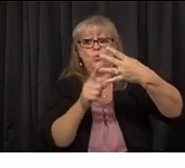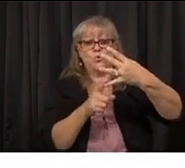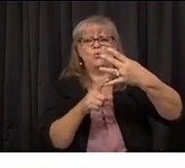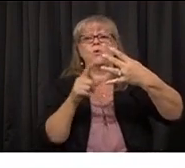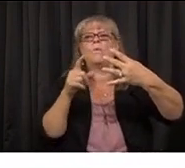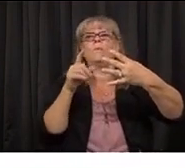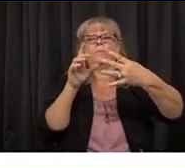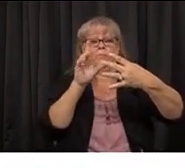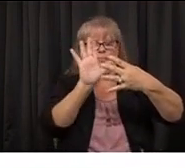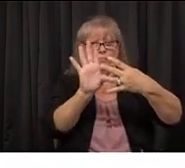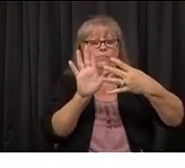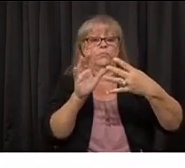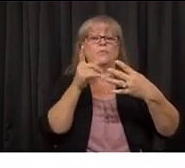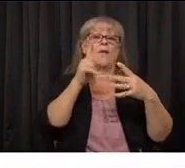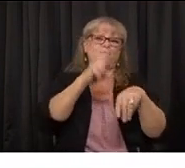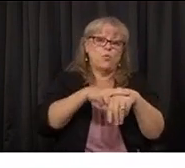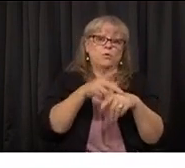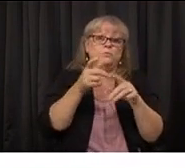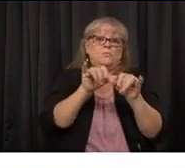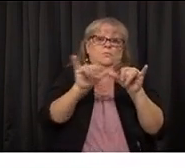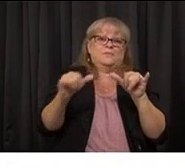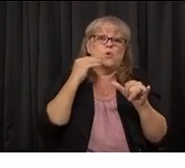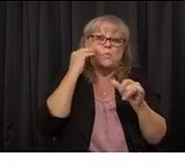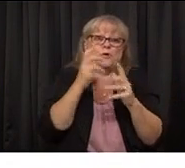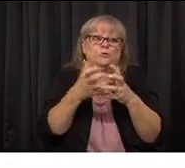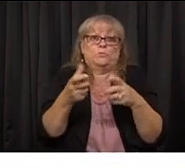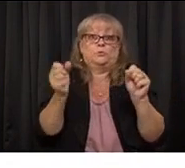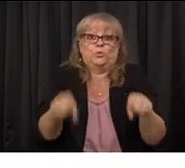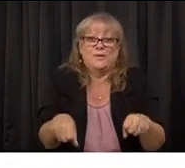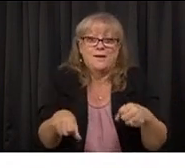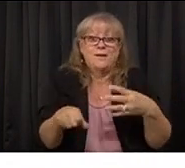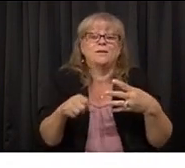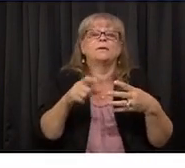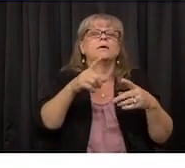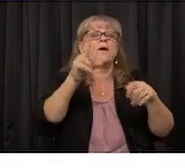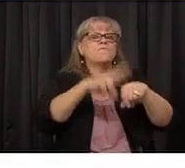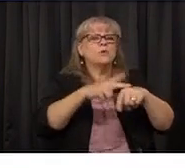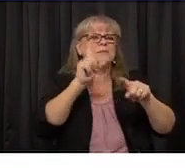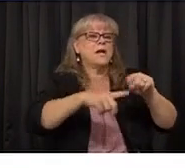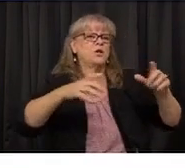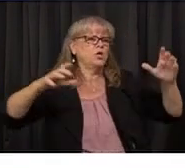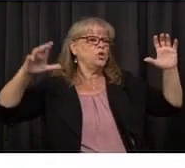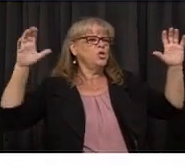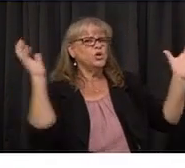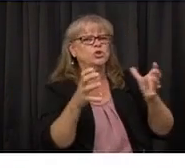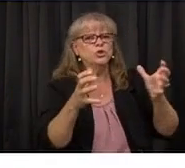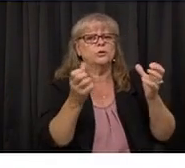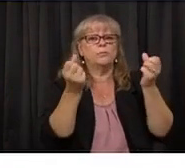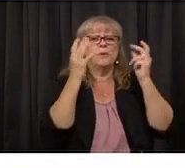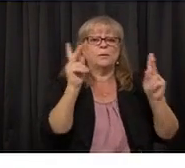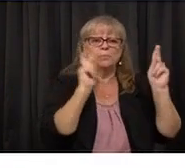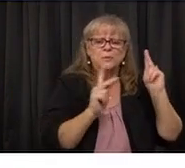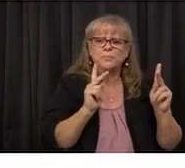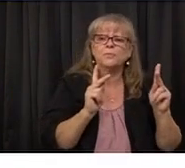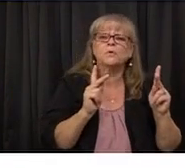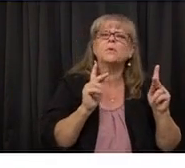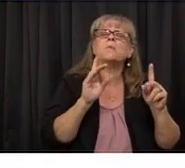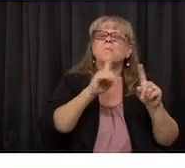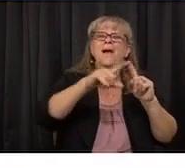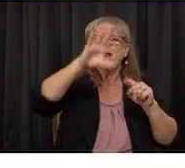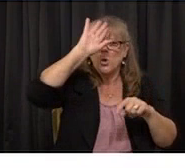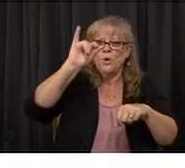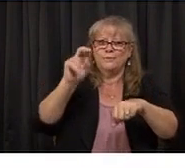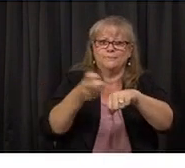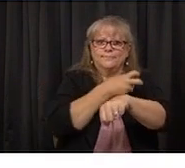possible. Just when you don't need to go out, don't be with others. I know it's hard, but we're all seeking to reduce our